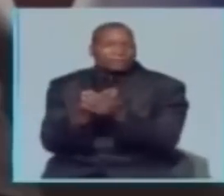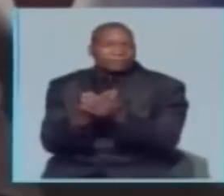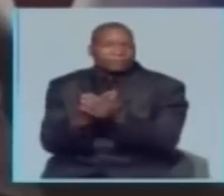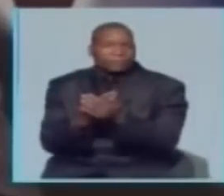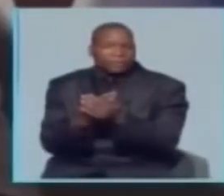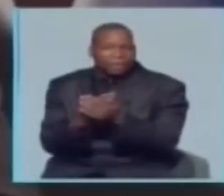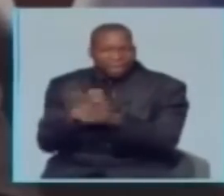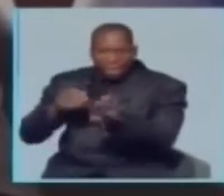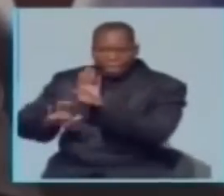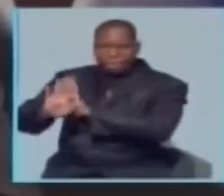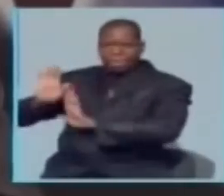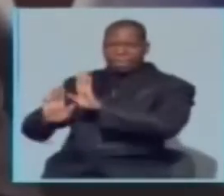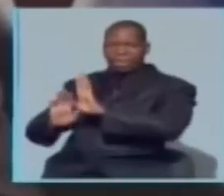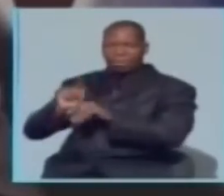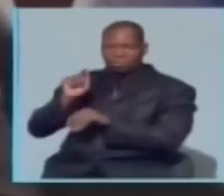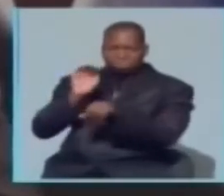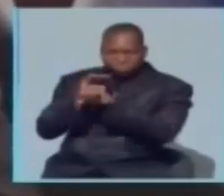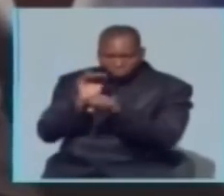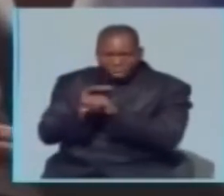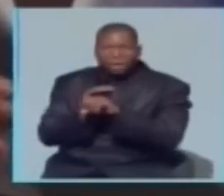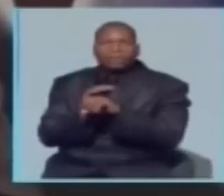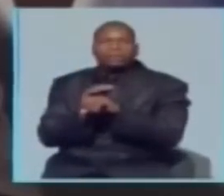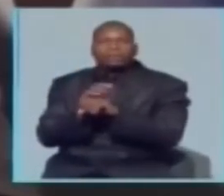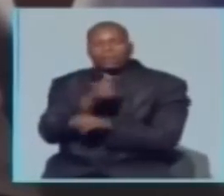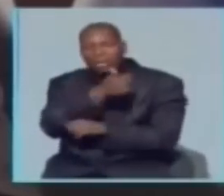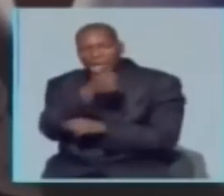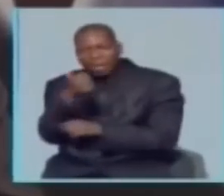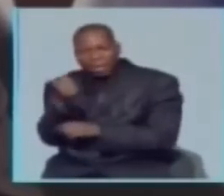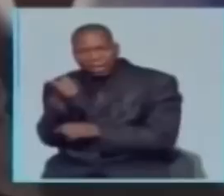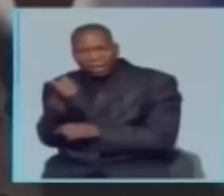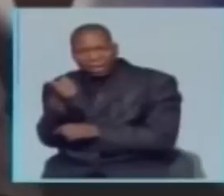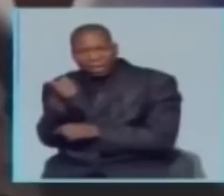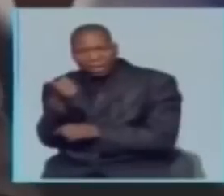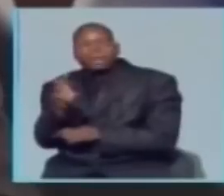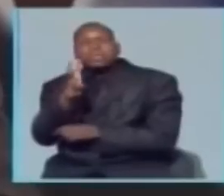you touched on, and that is perhaps reinvestment in other hydro,